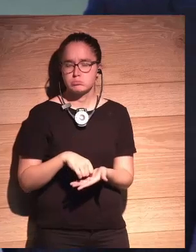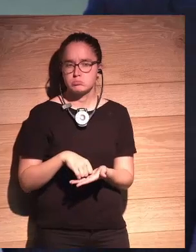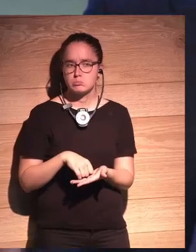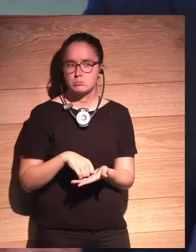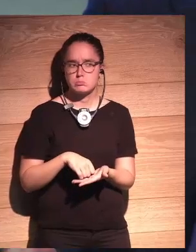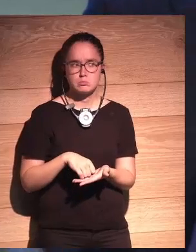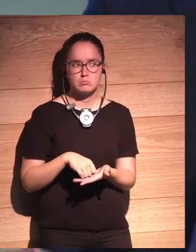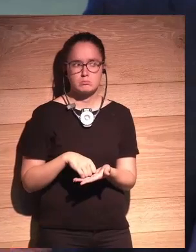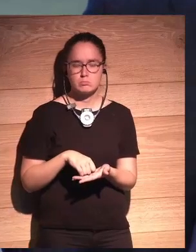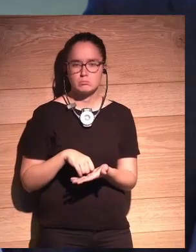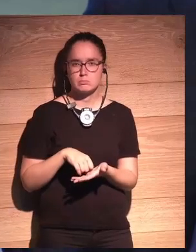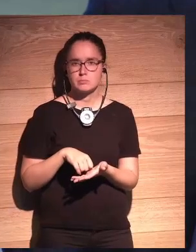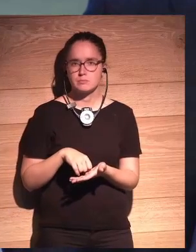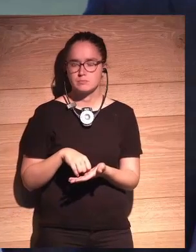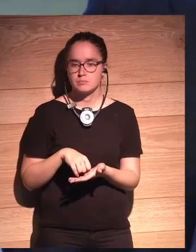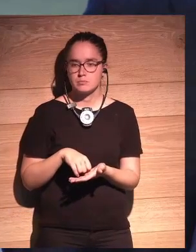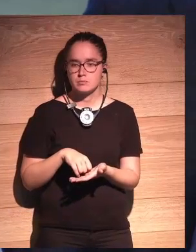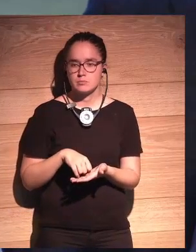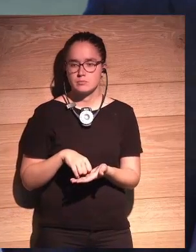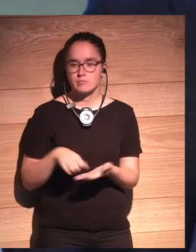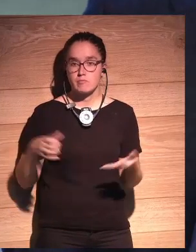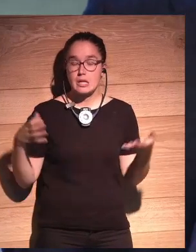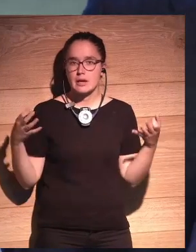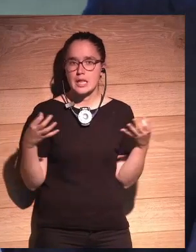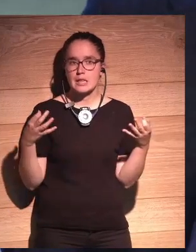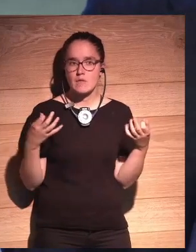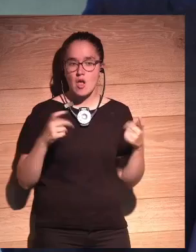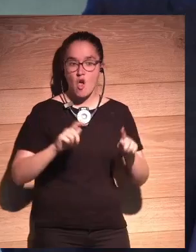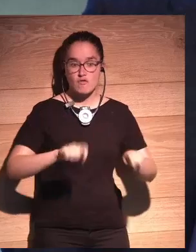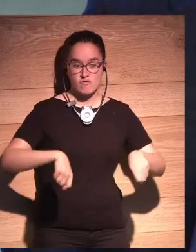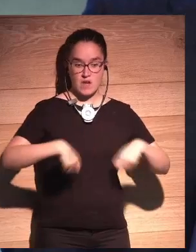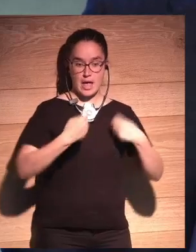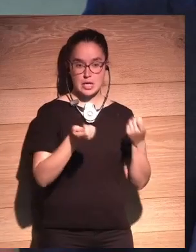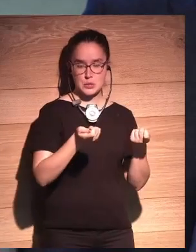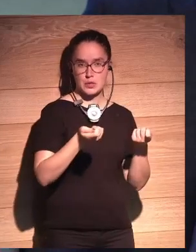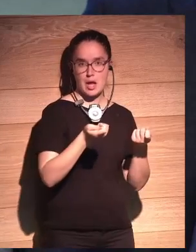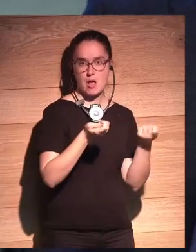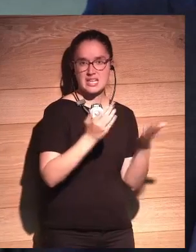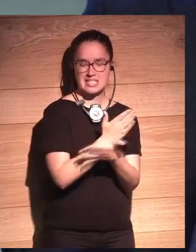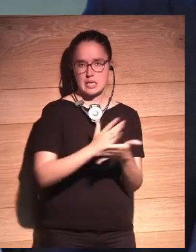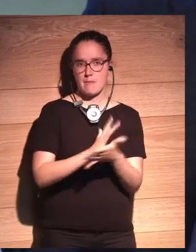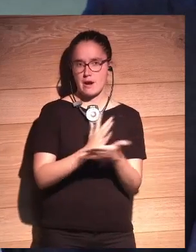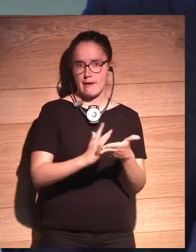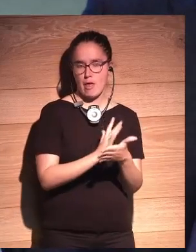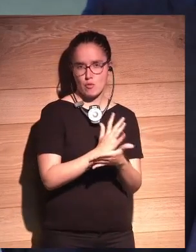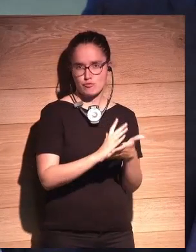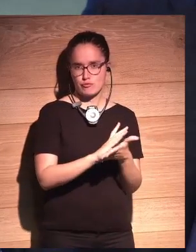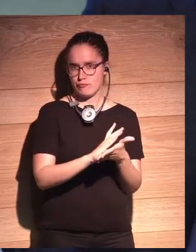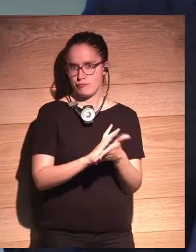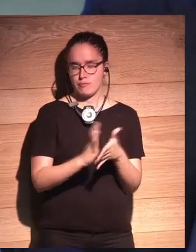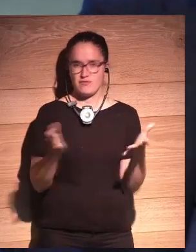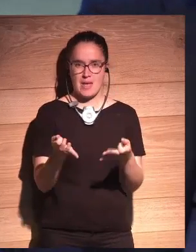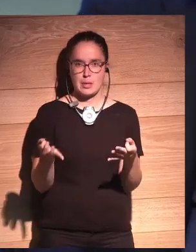garbage out, we had to put it in different boxes, right? Some garbage in one box and others, and we did that for